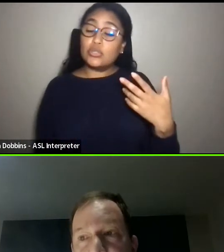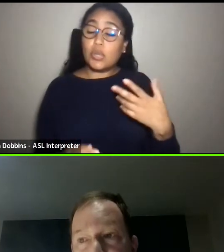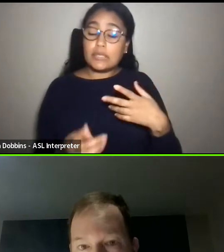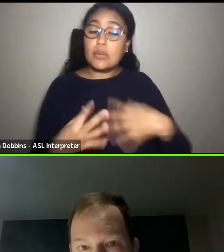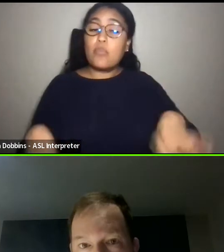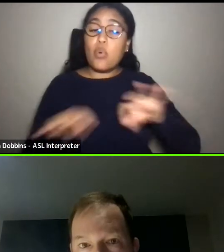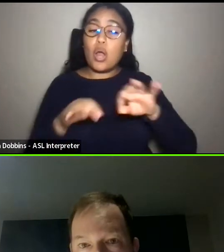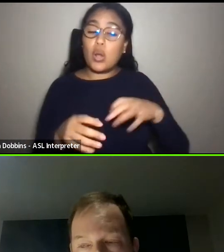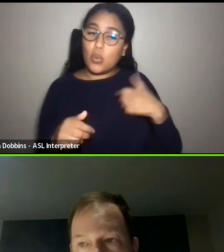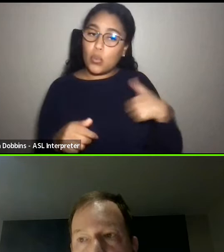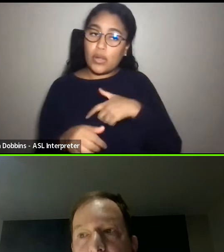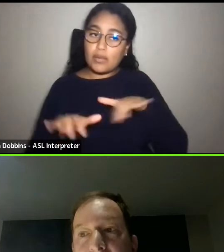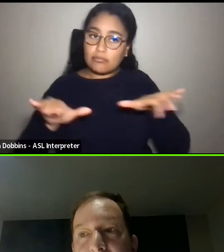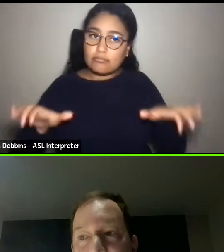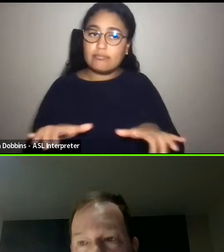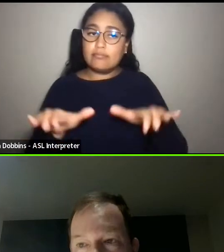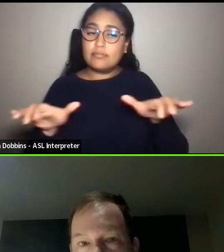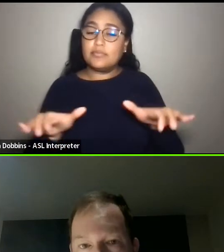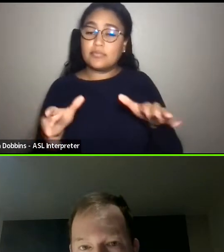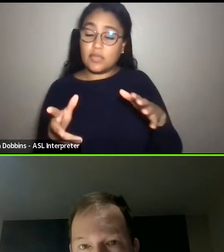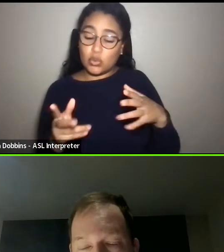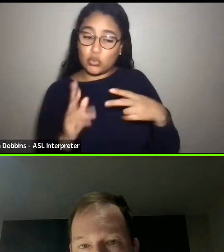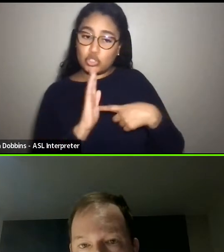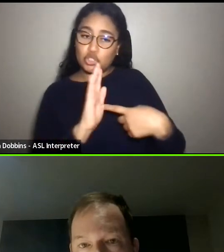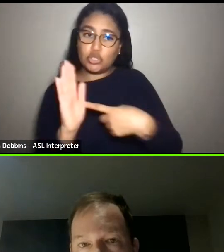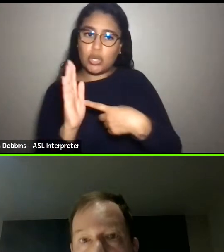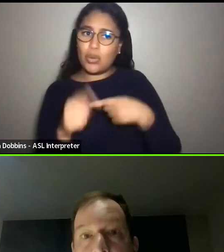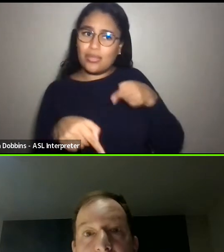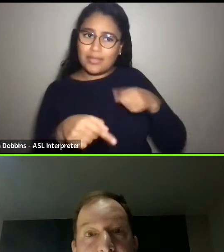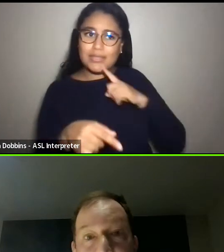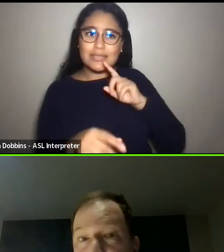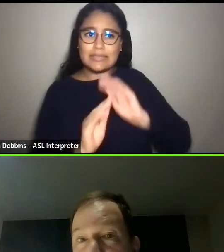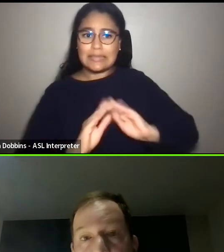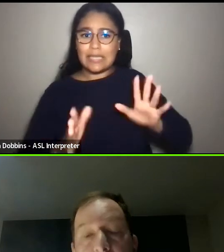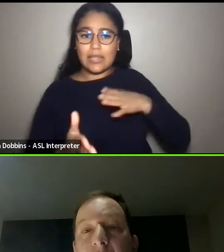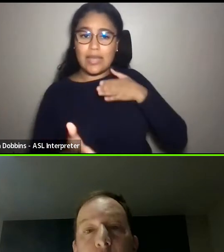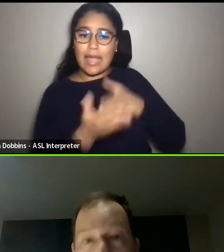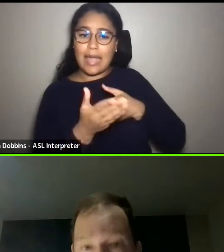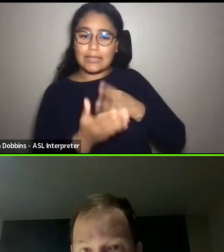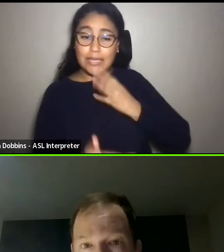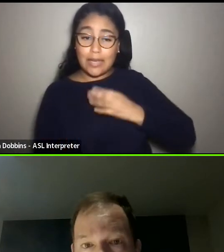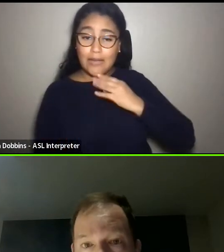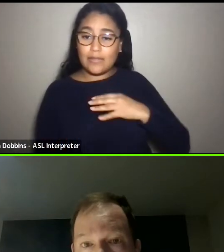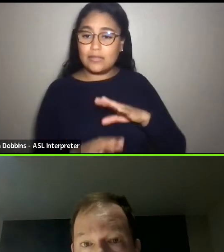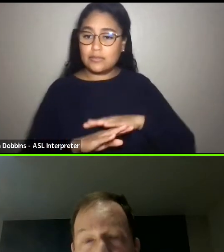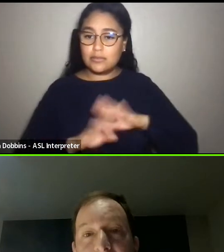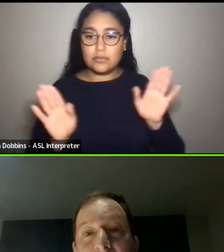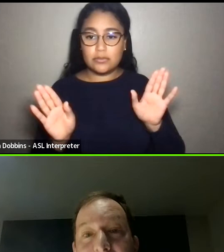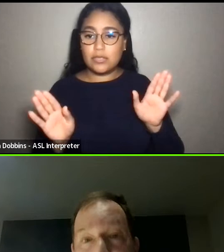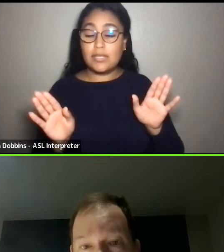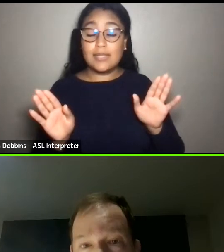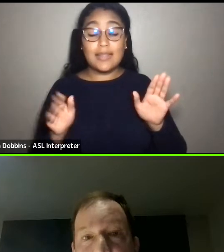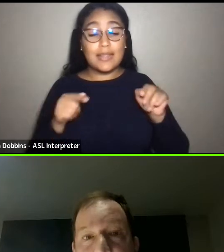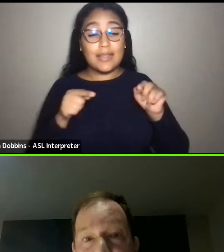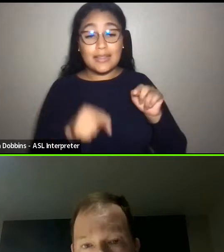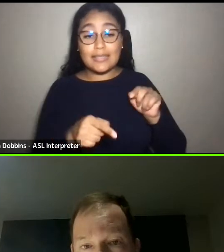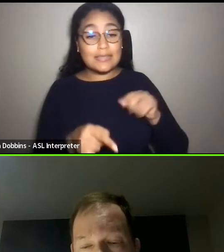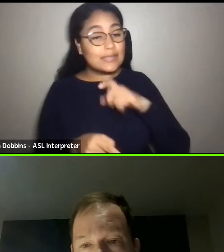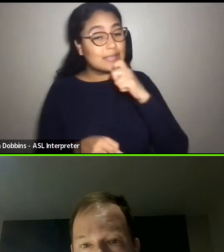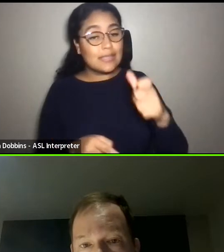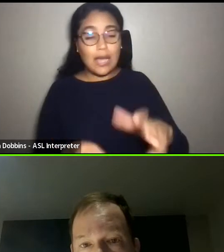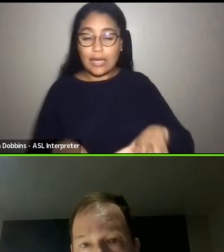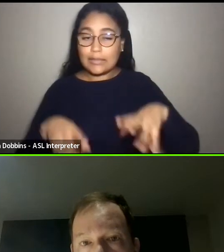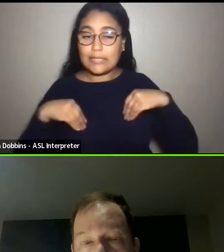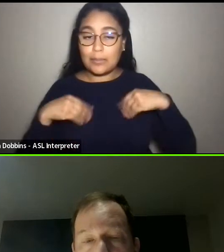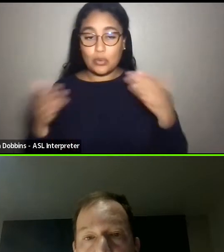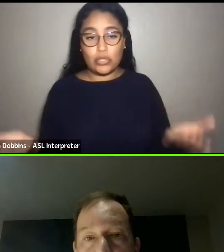identify this as terrorism and anti-Semitism and state unequivocally that it is not acceptable.